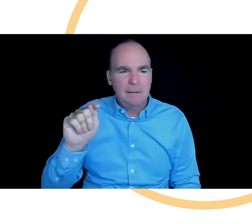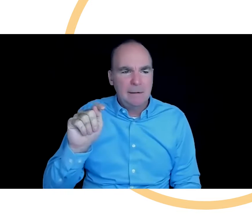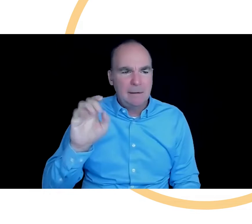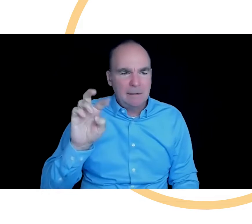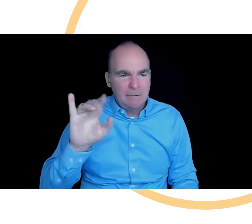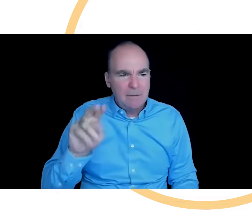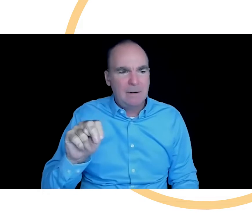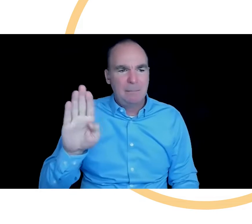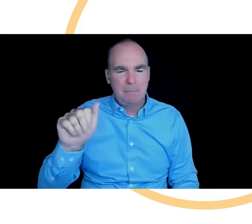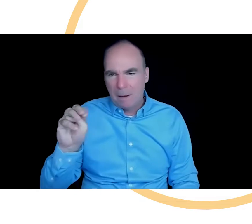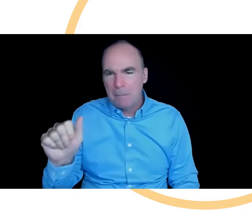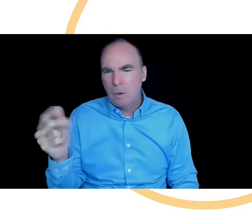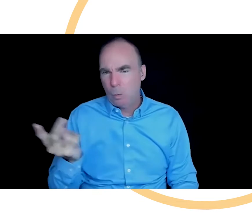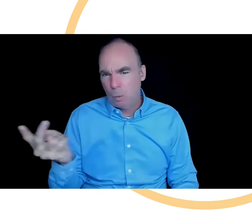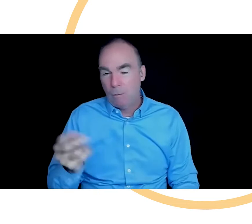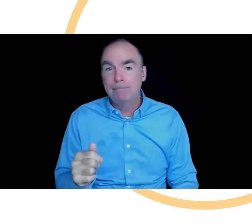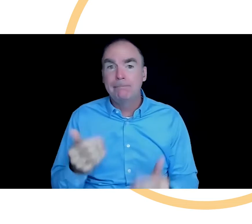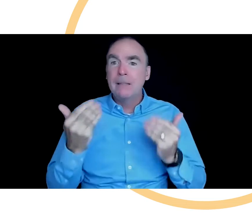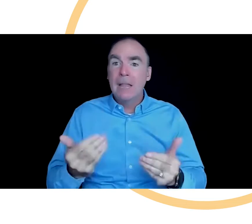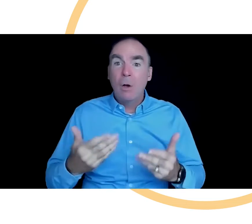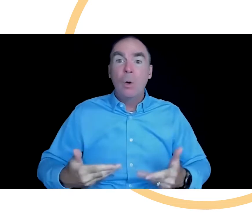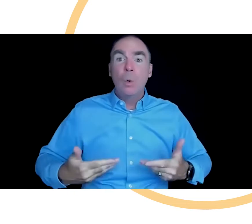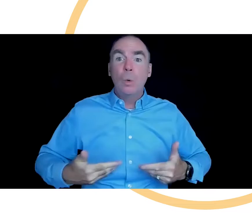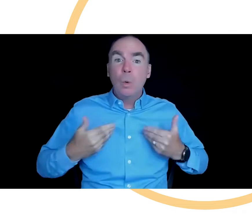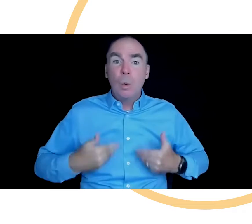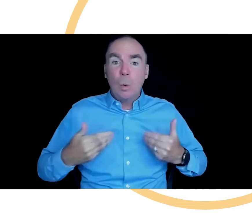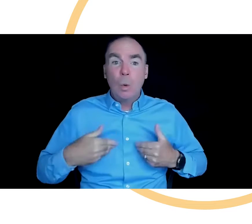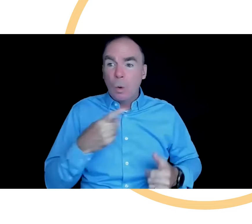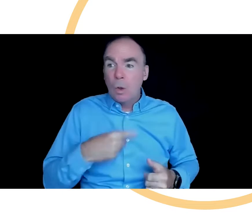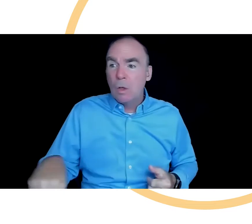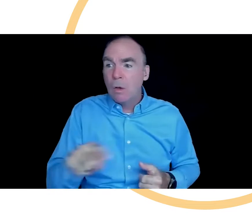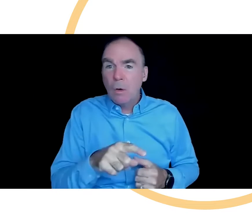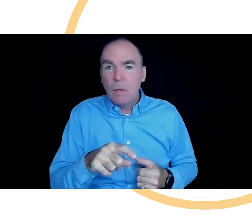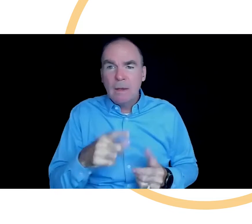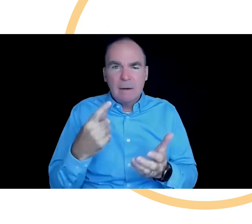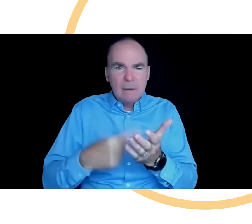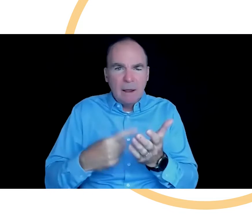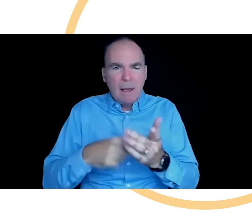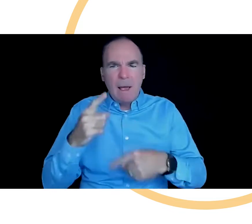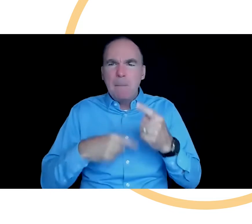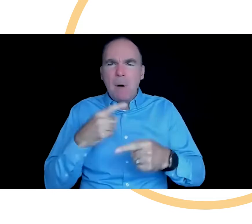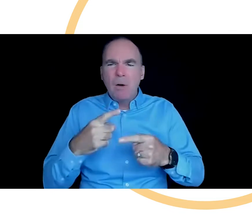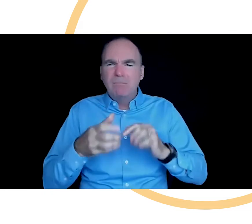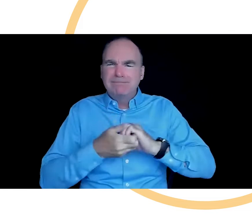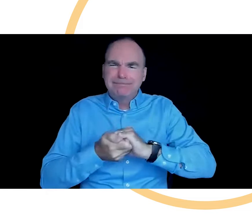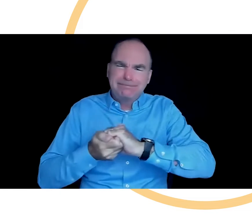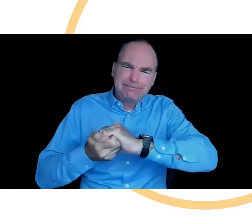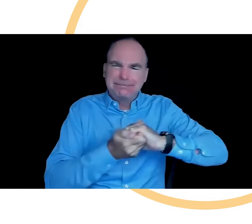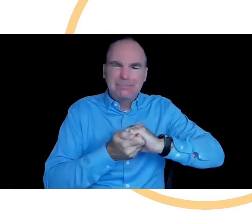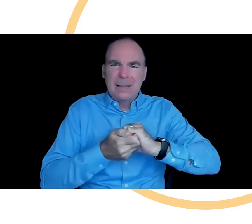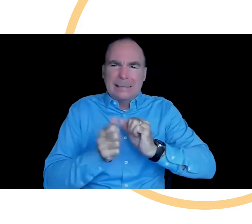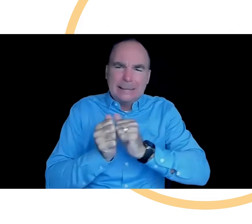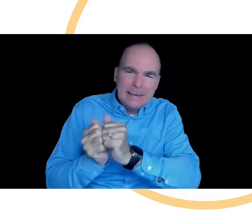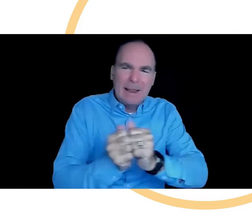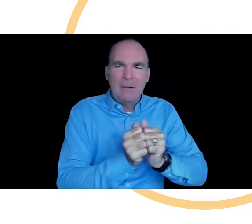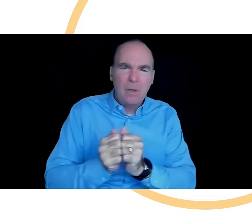from young leaders globally about intergenerational solidarity. We asked young leaders from communities all over the